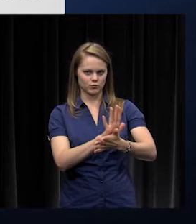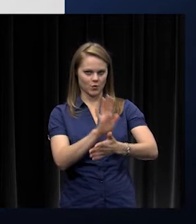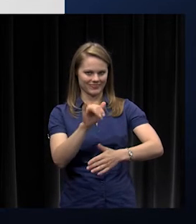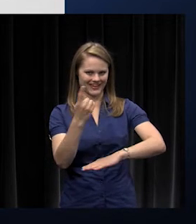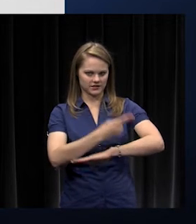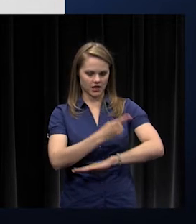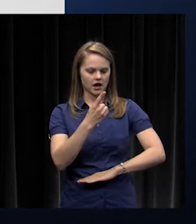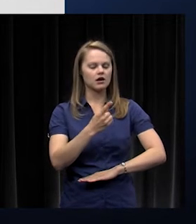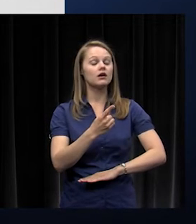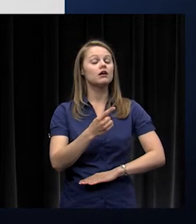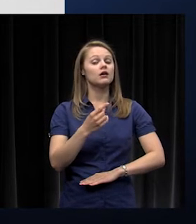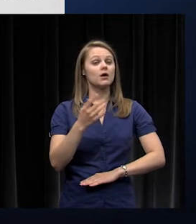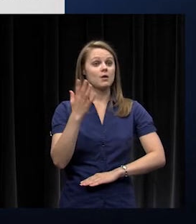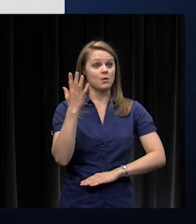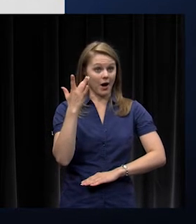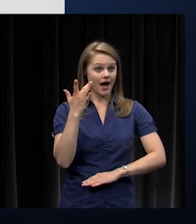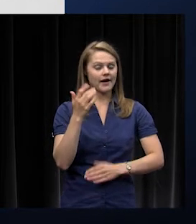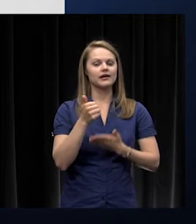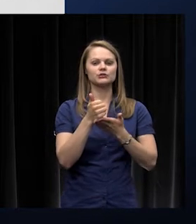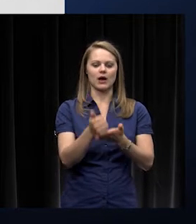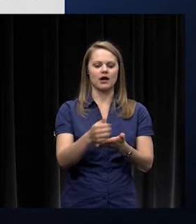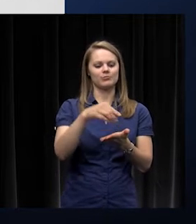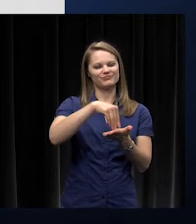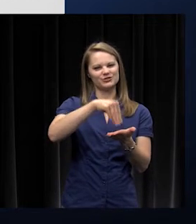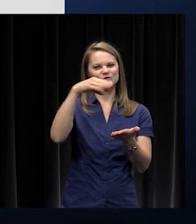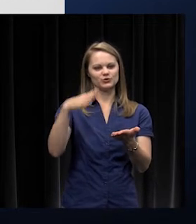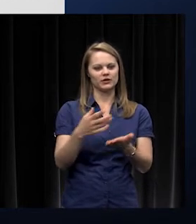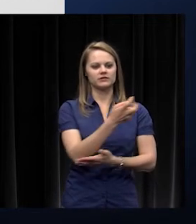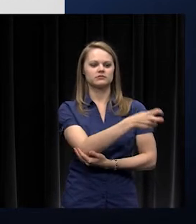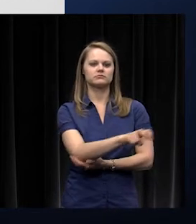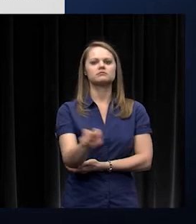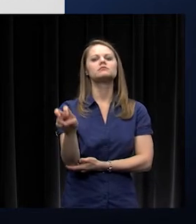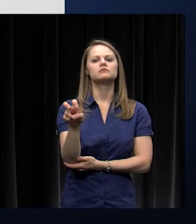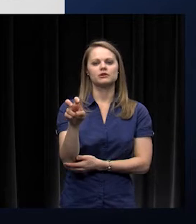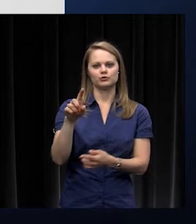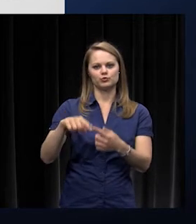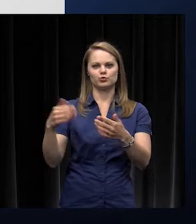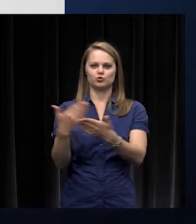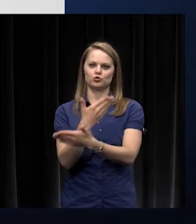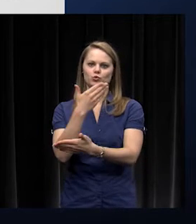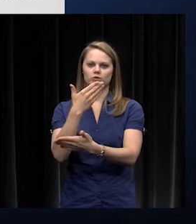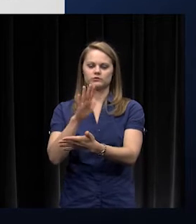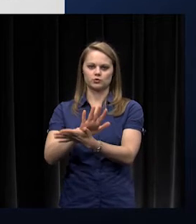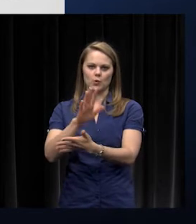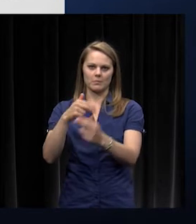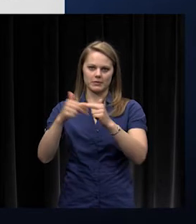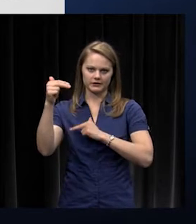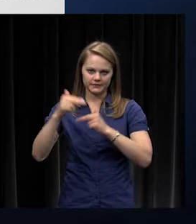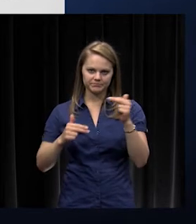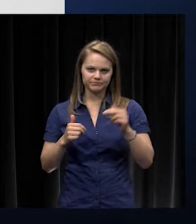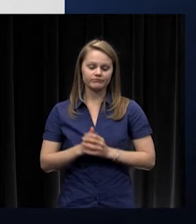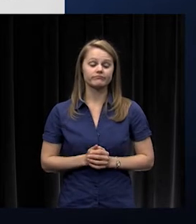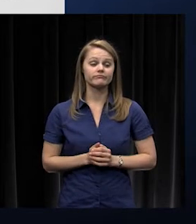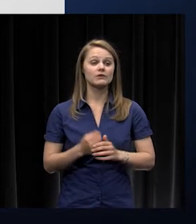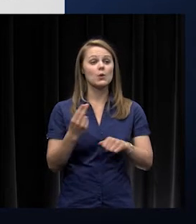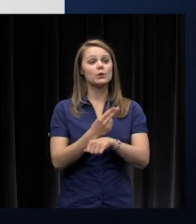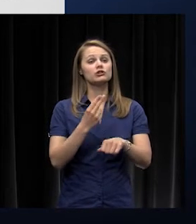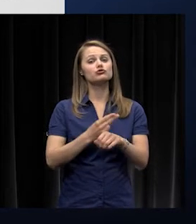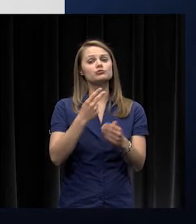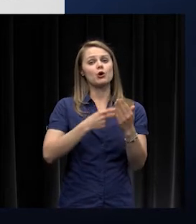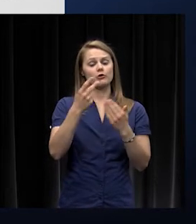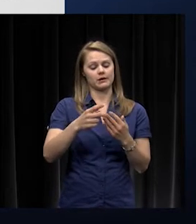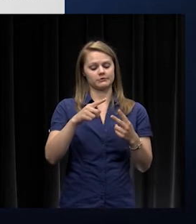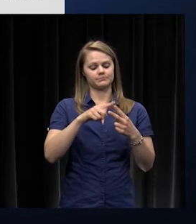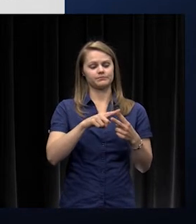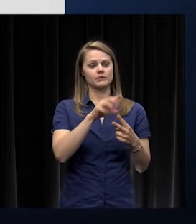system to transition those students. We use a program called WEB, Where Everyone Belongs, at the middle school, and Link Crew at the high